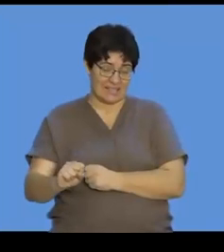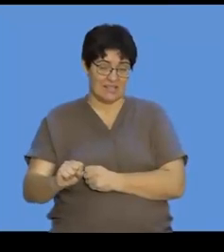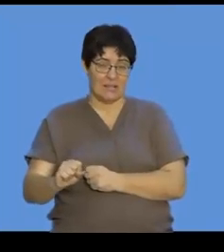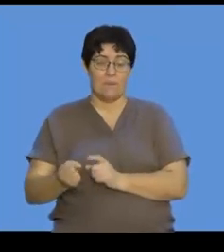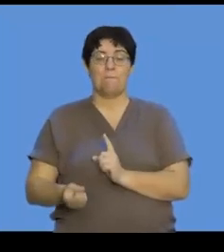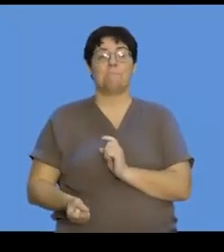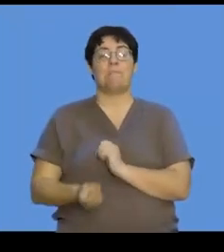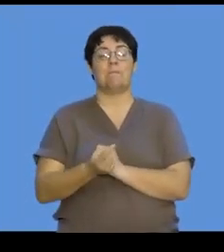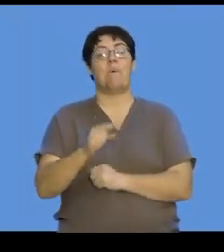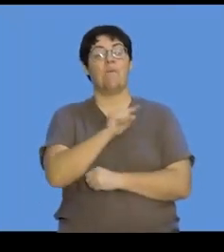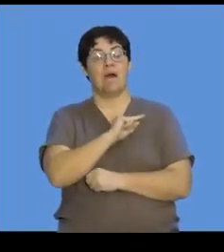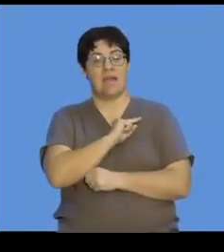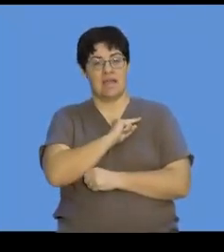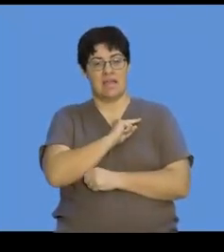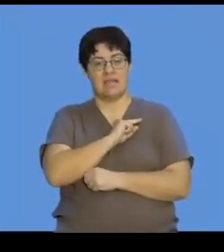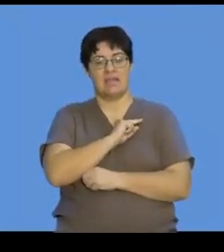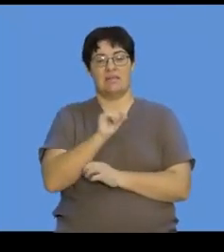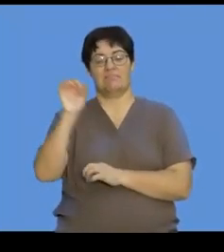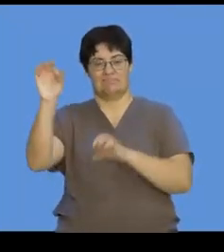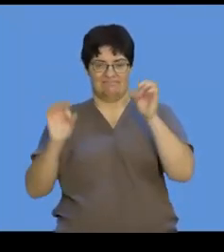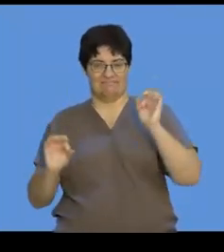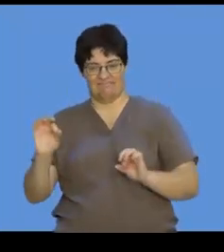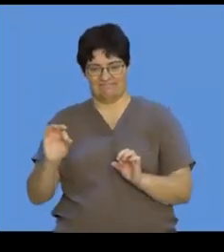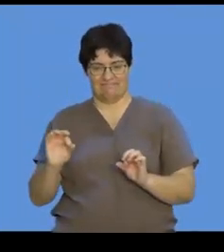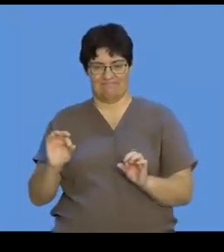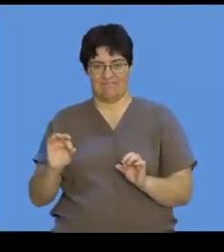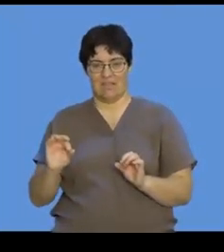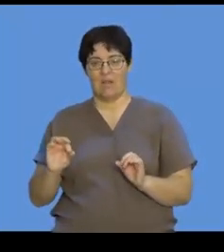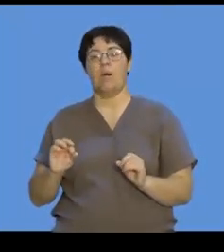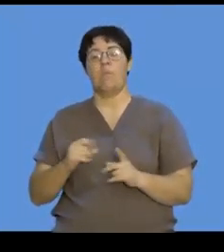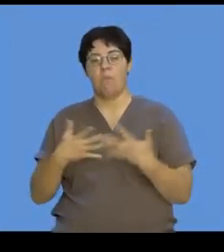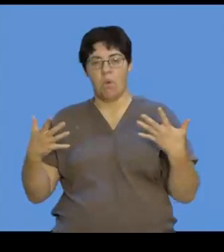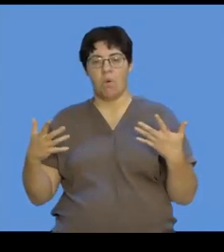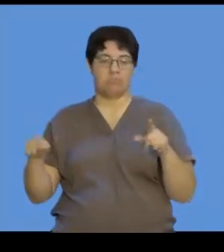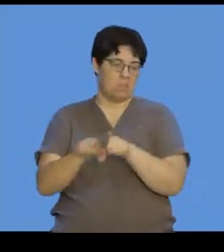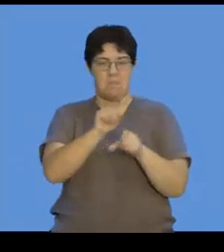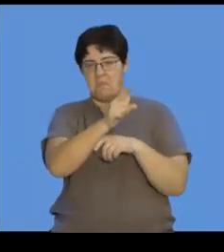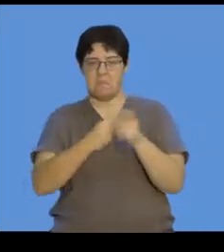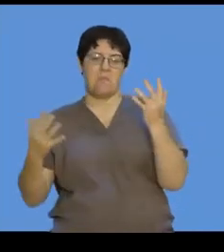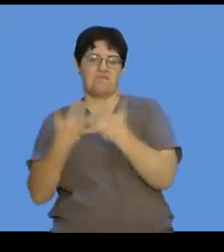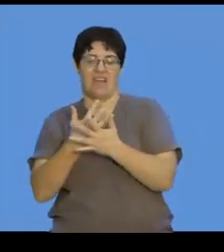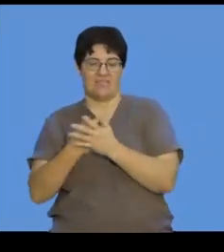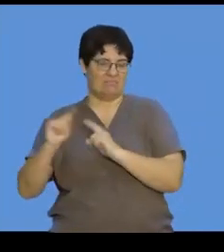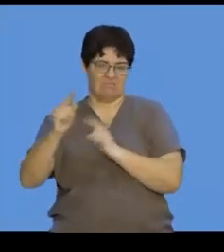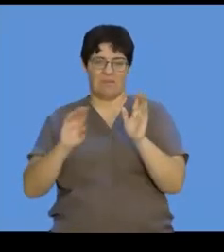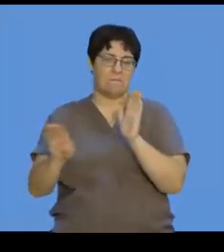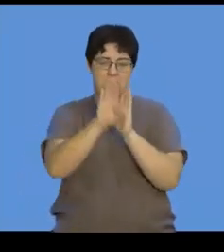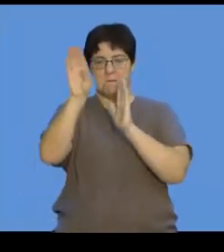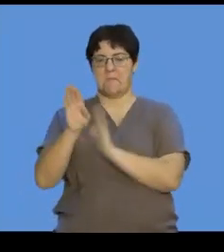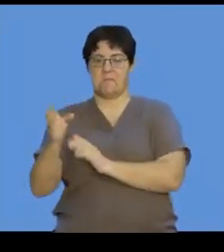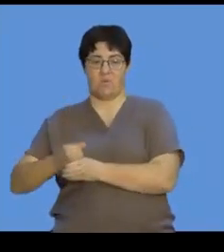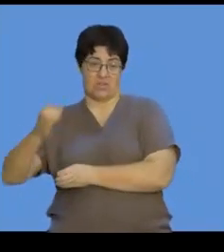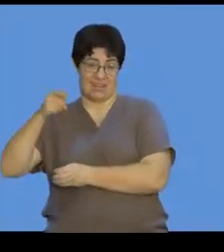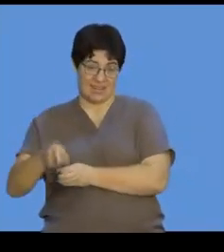arises as a result of the particles making that substance moving and colliding with each other in the walls of the container. So